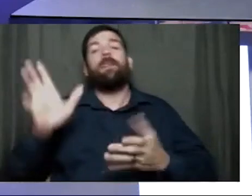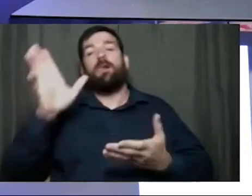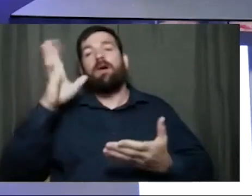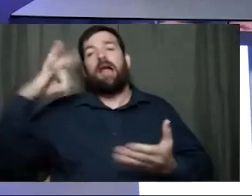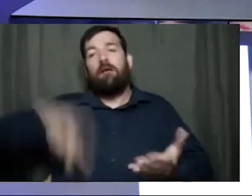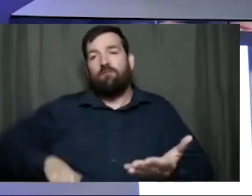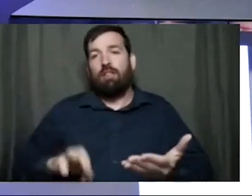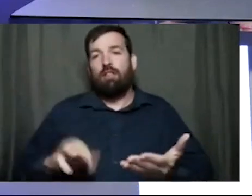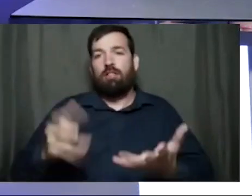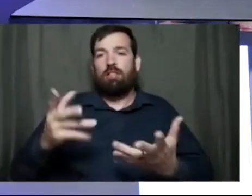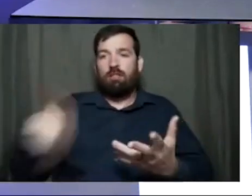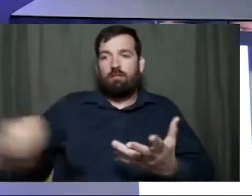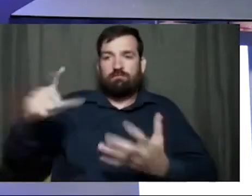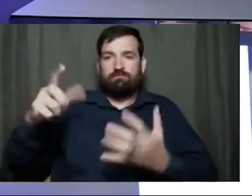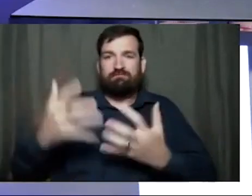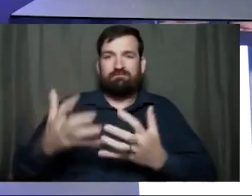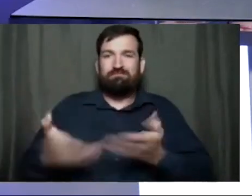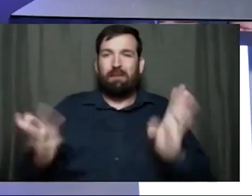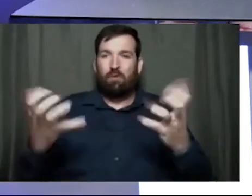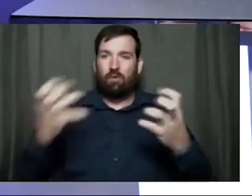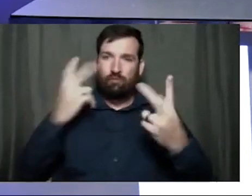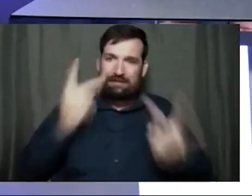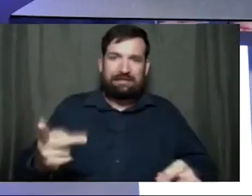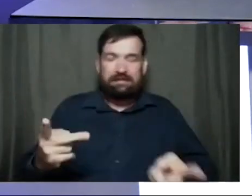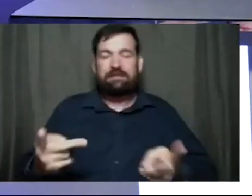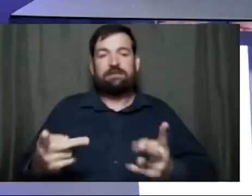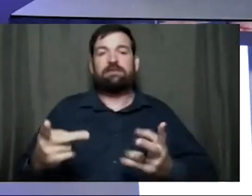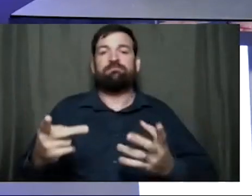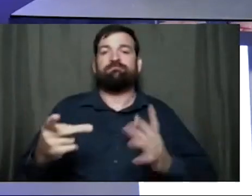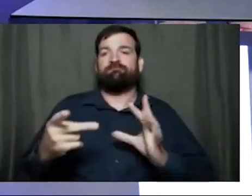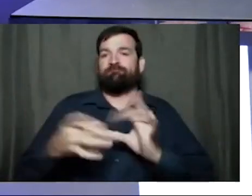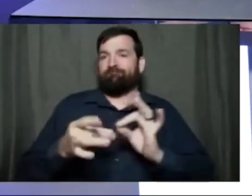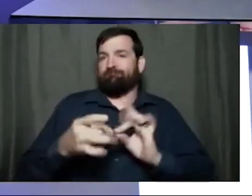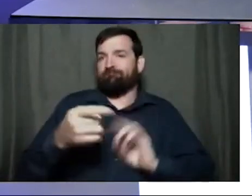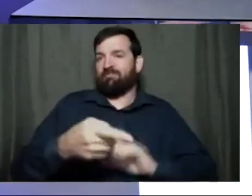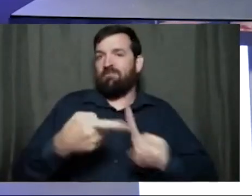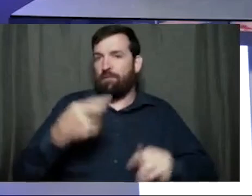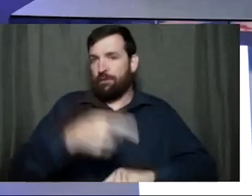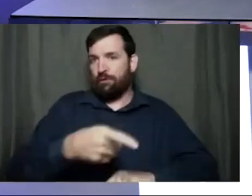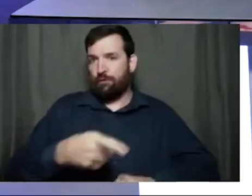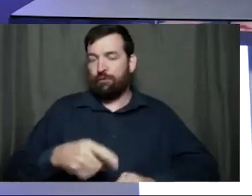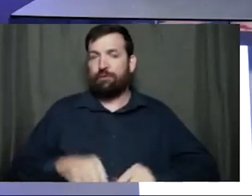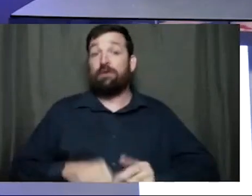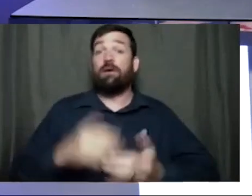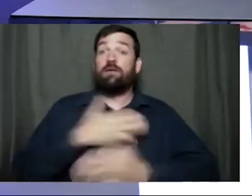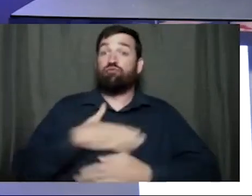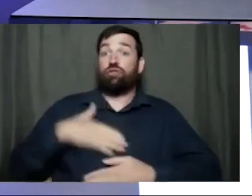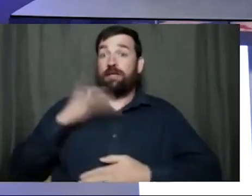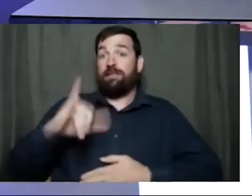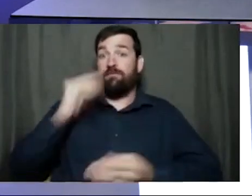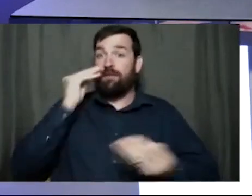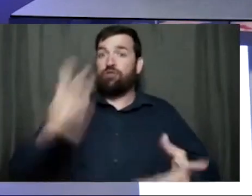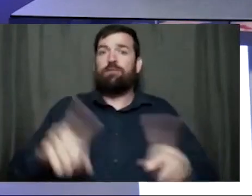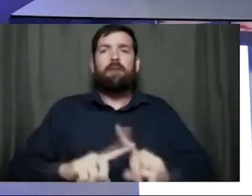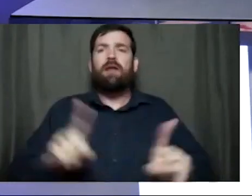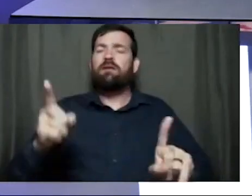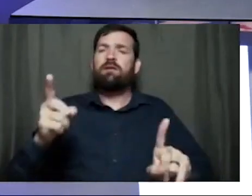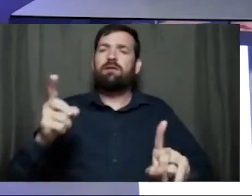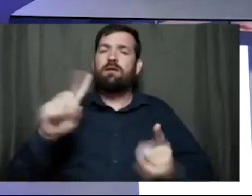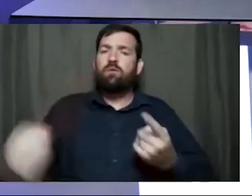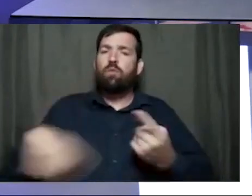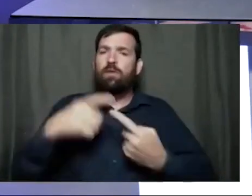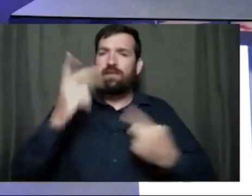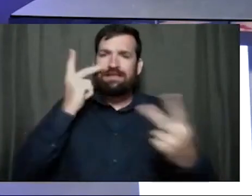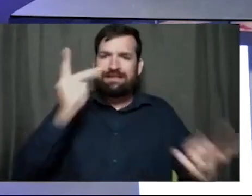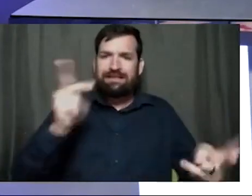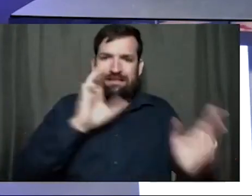to share those and credit you for them and help break that down. So we appreciate that information. But tell us, when we see these slides and people go back and look